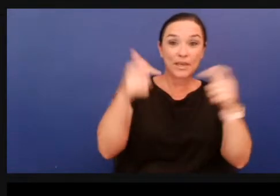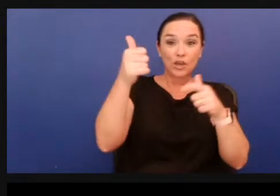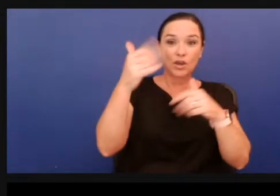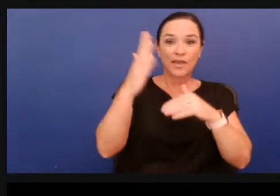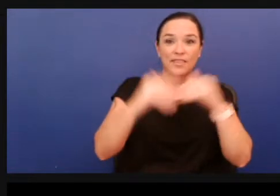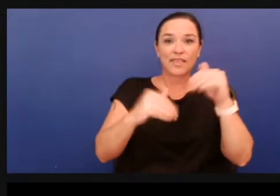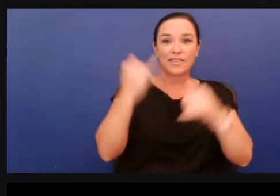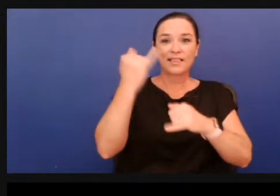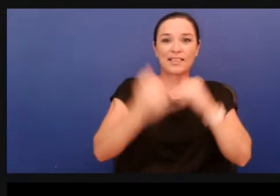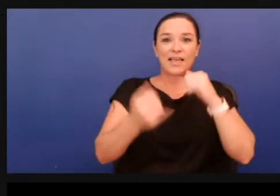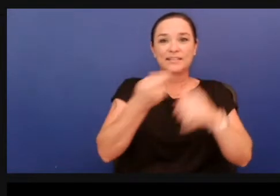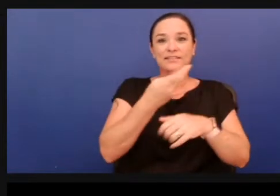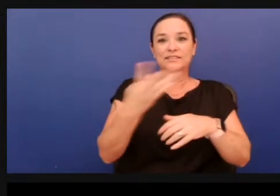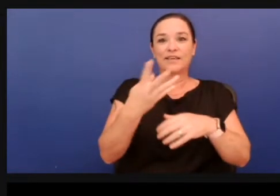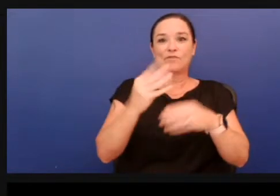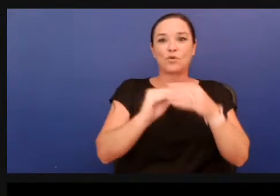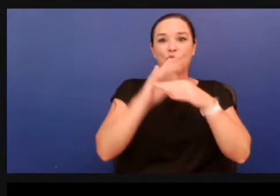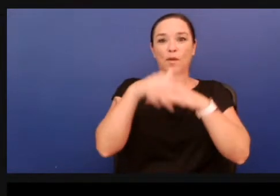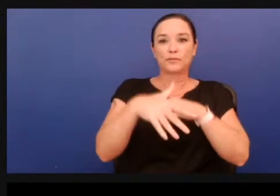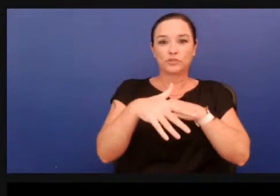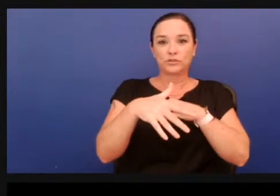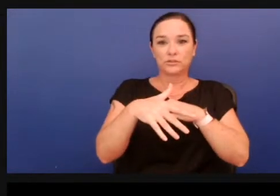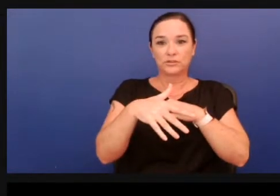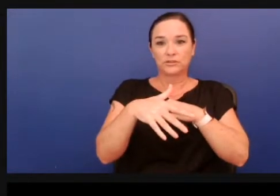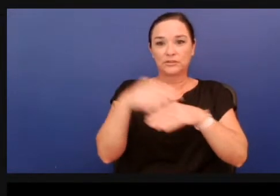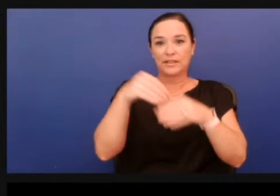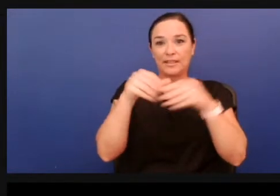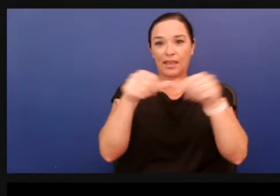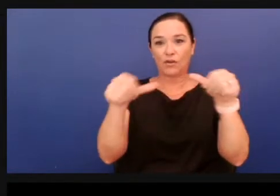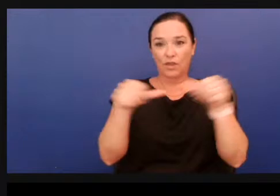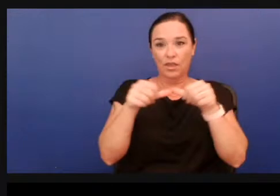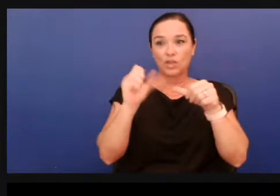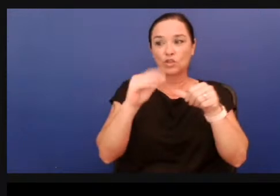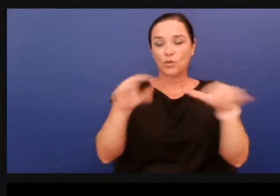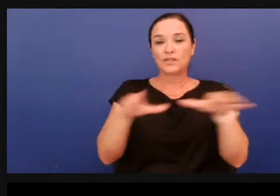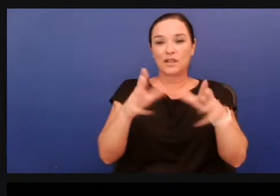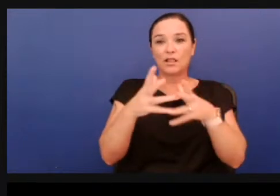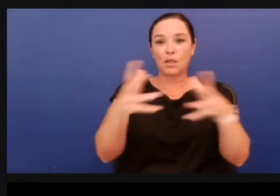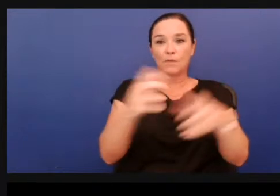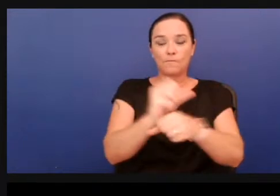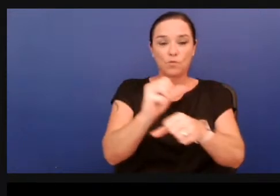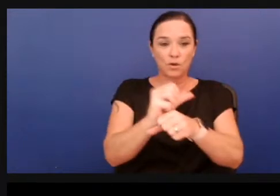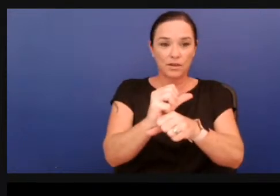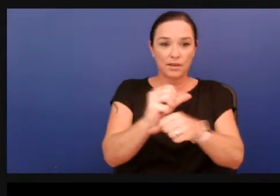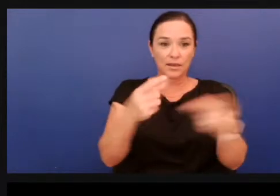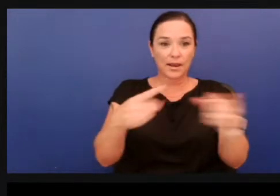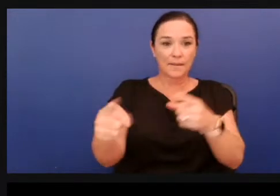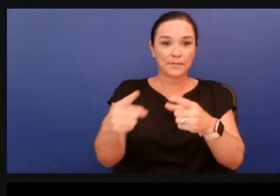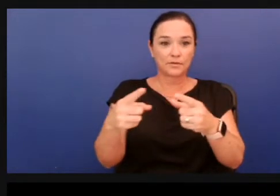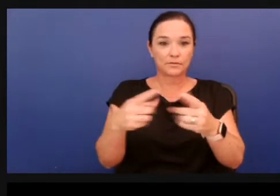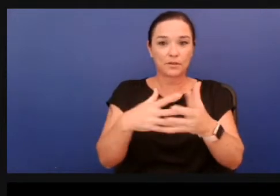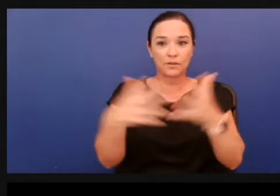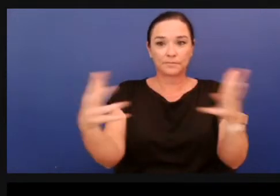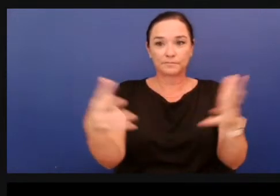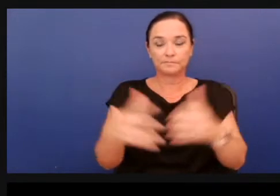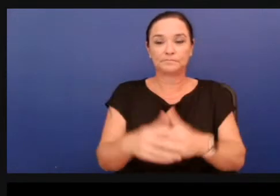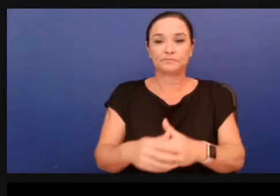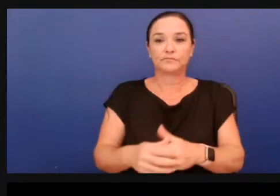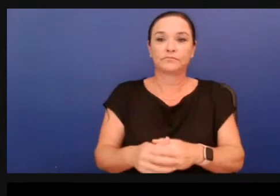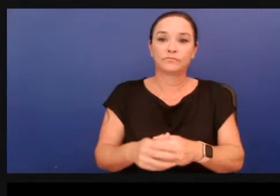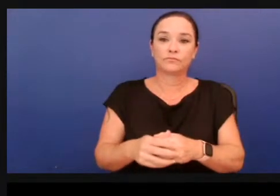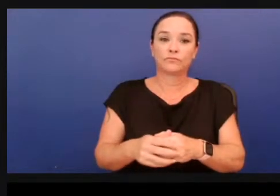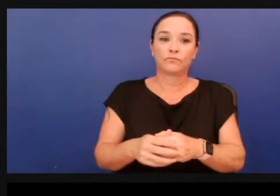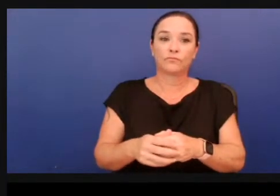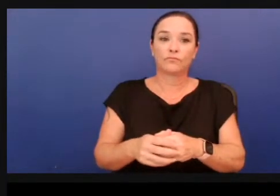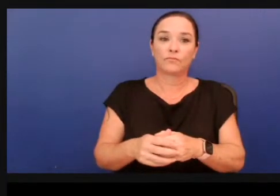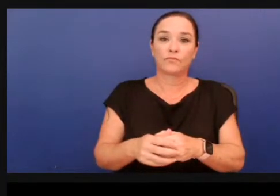several eruptions in the area, right? So it did a lot of work even without putting lava to the surface, right? What we